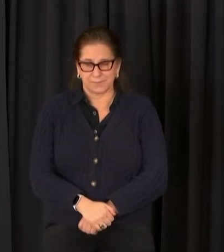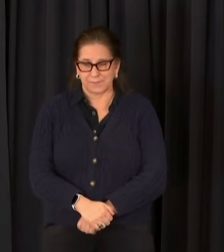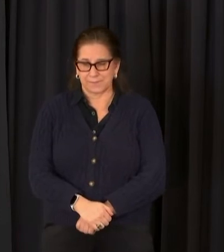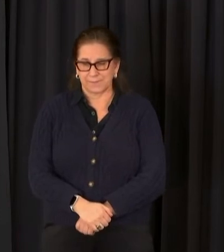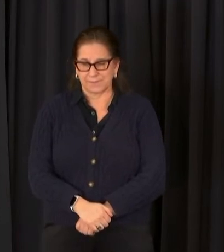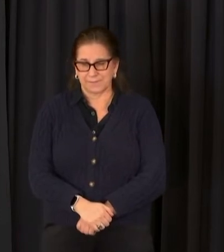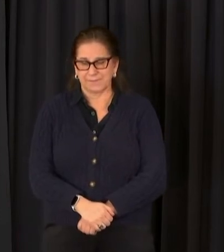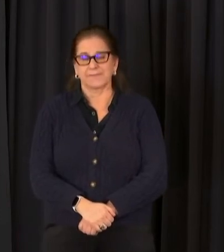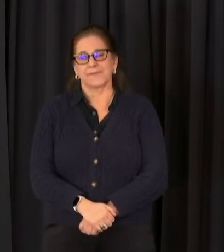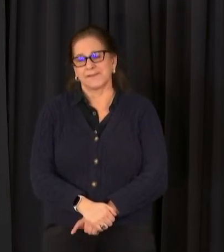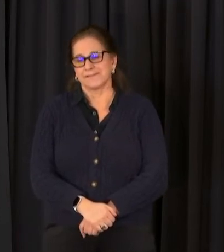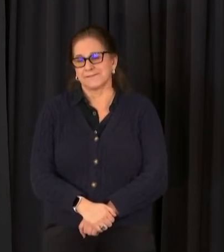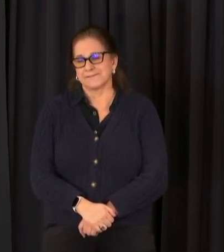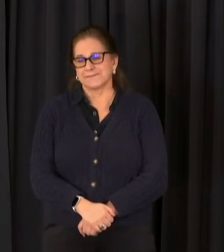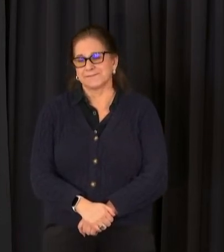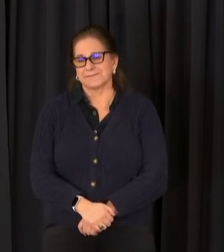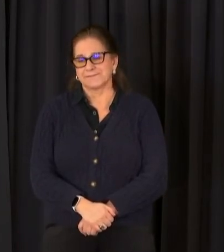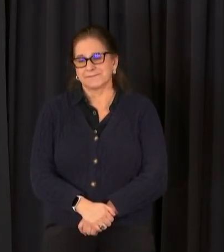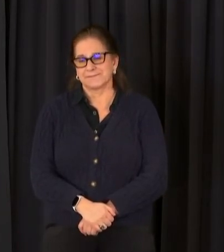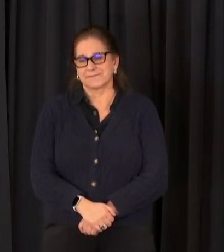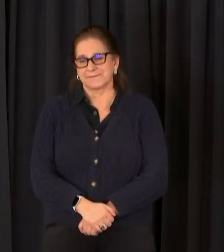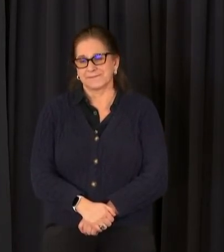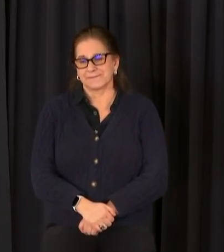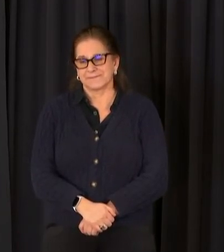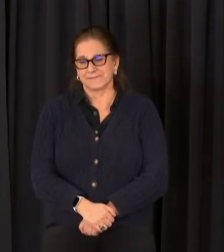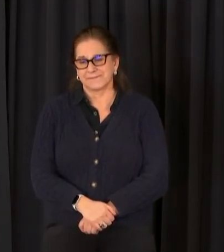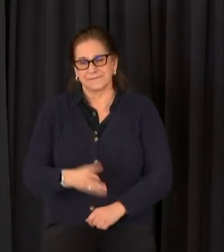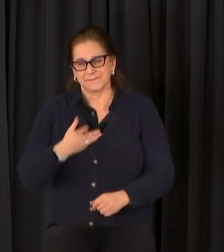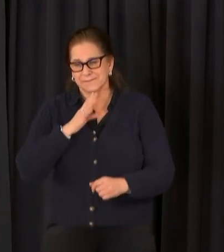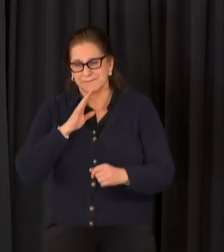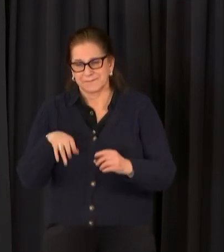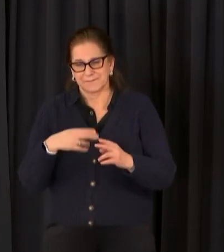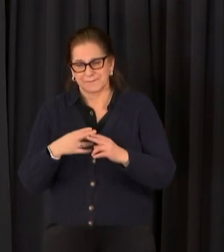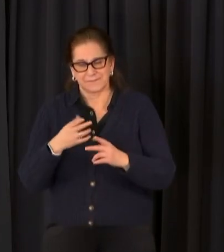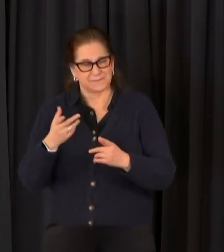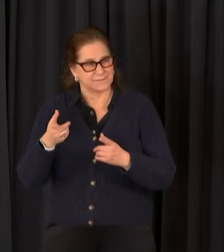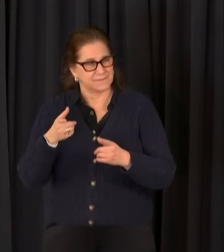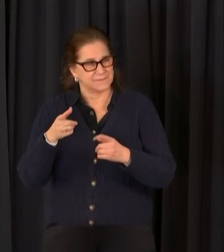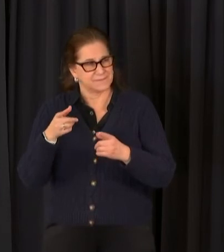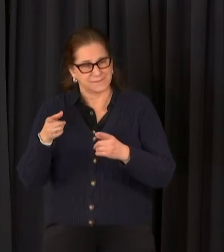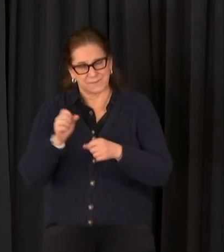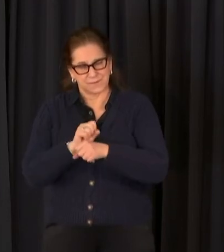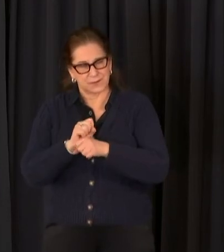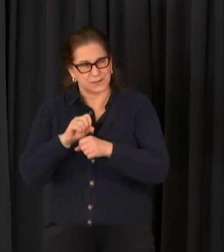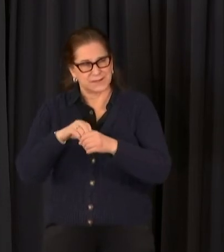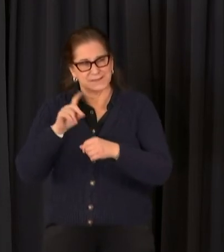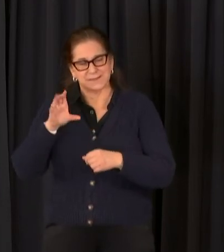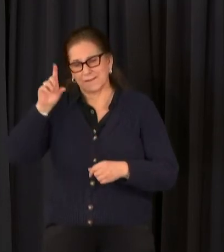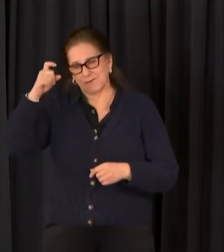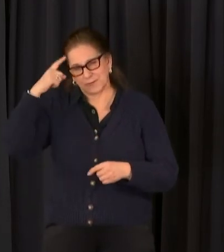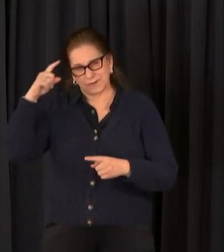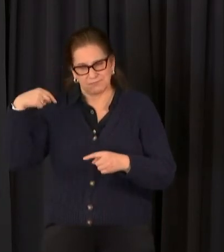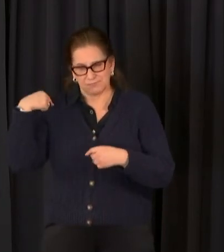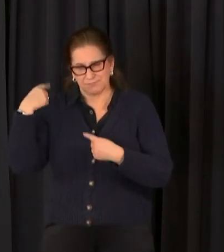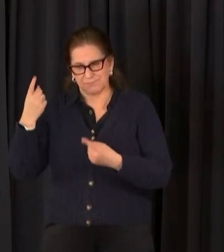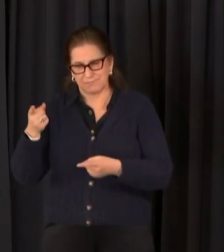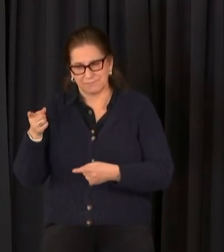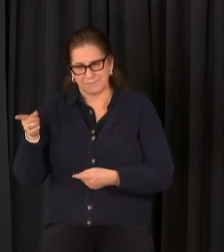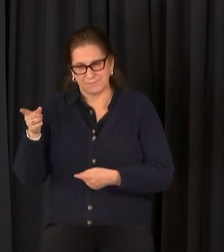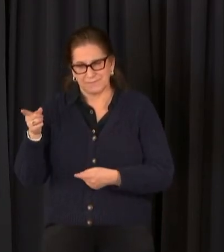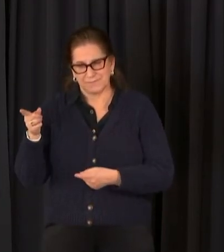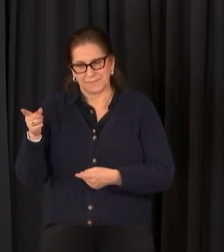Emil we're very familiar with Emil's work. He worked in DC government for some time.